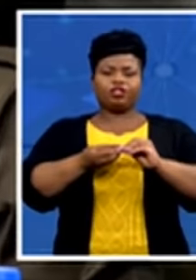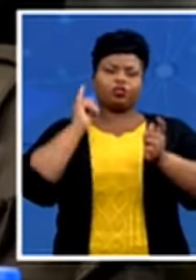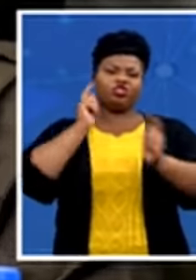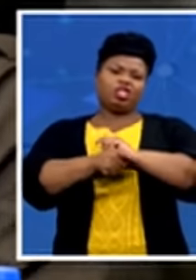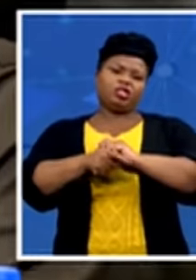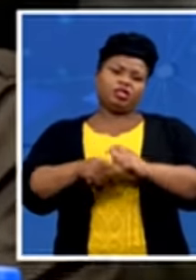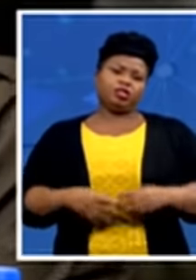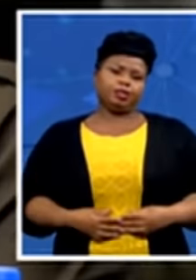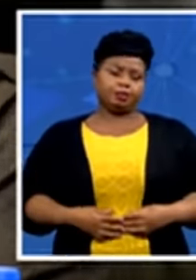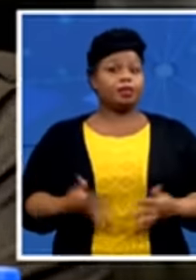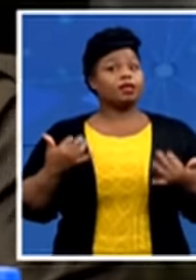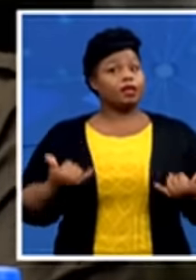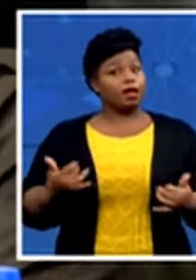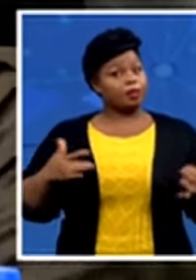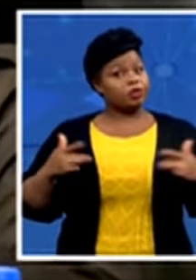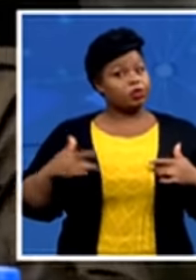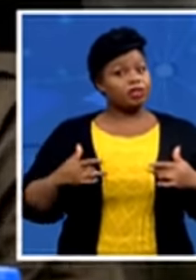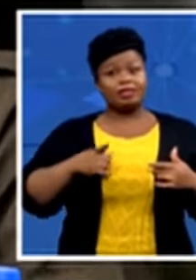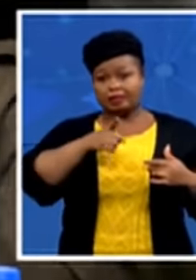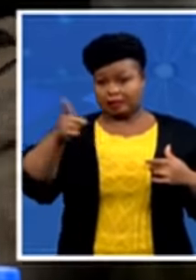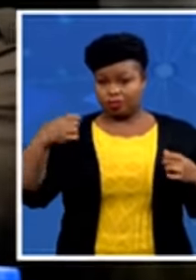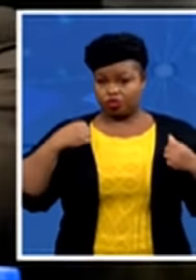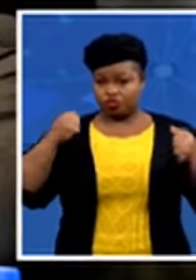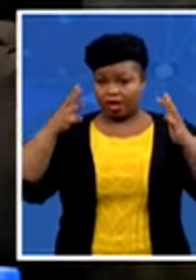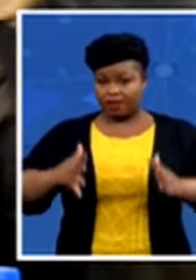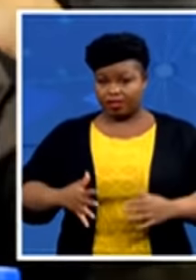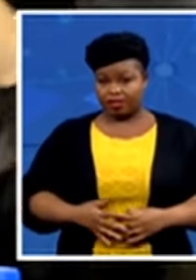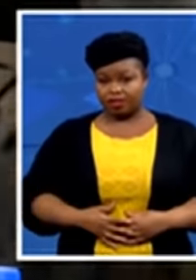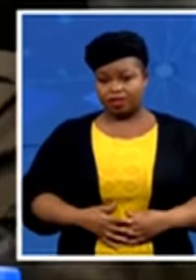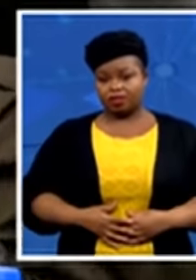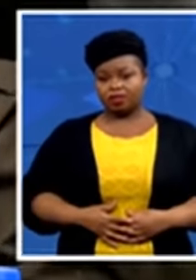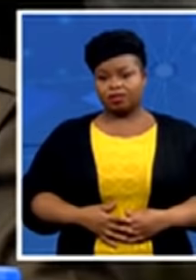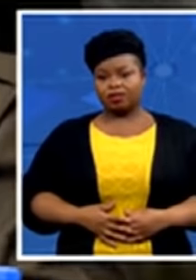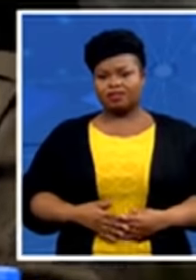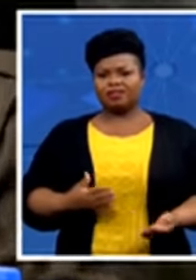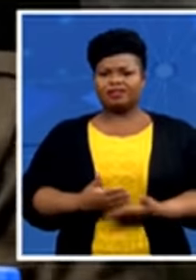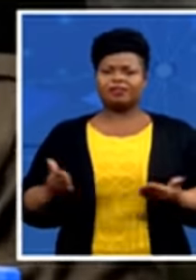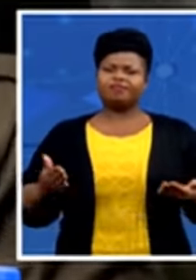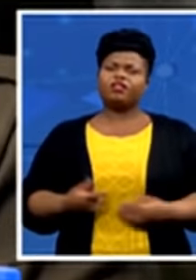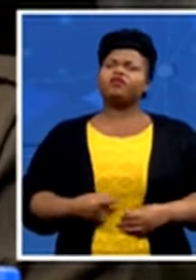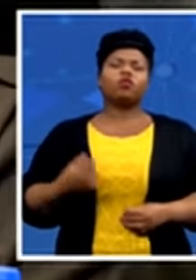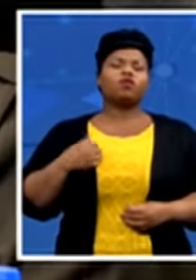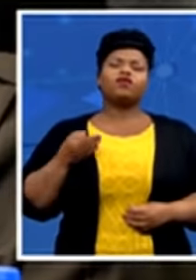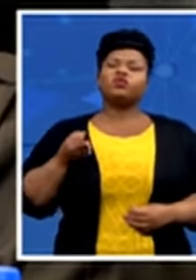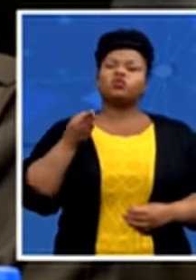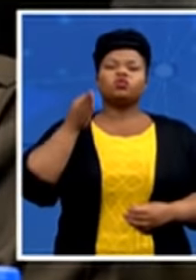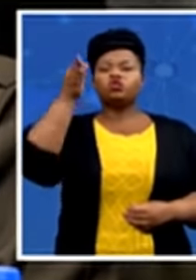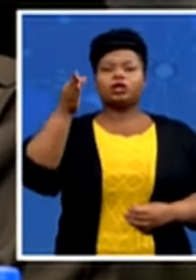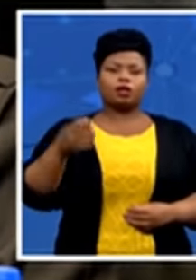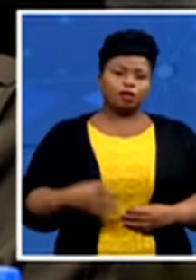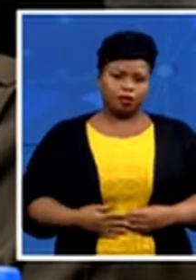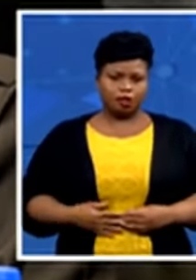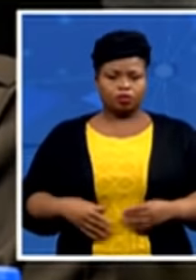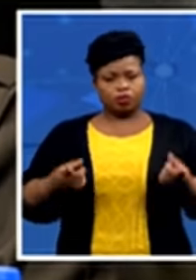motorist. Not short term, but longer term. What is it that we need to do